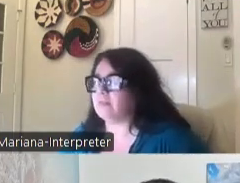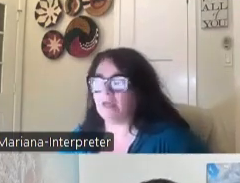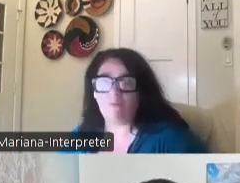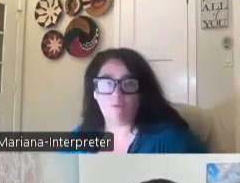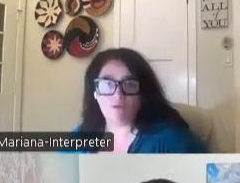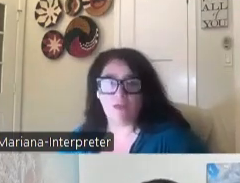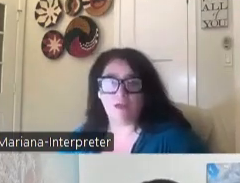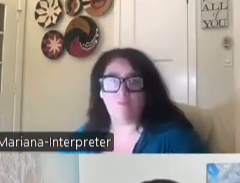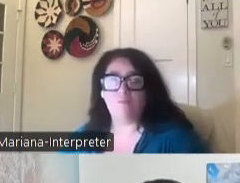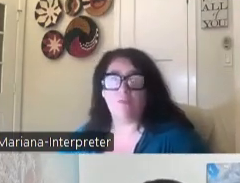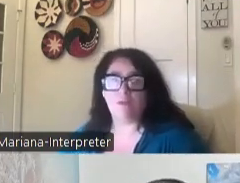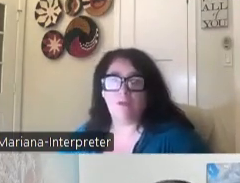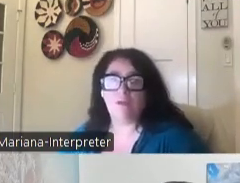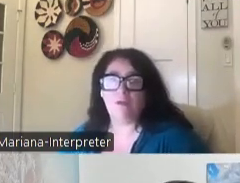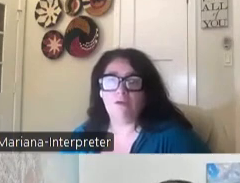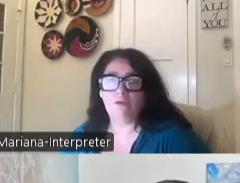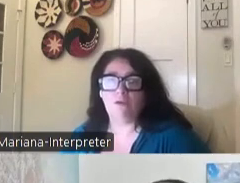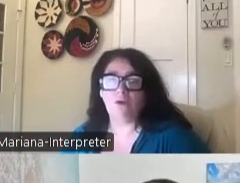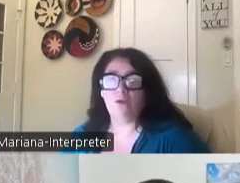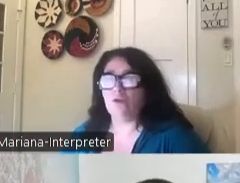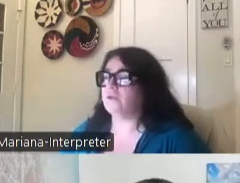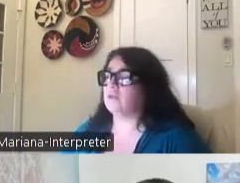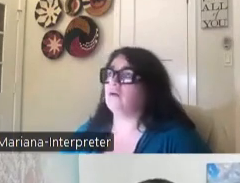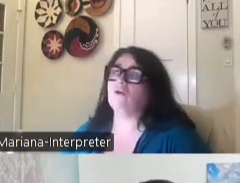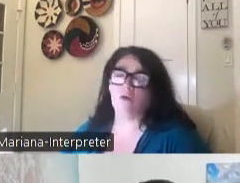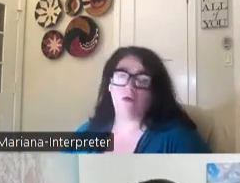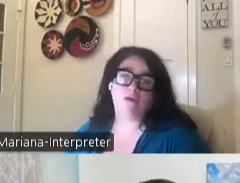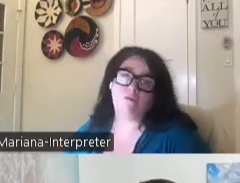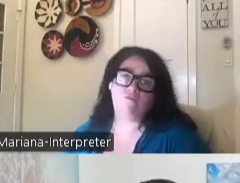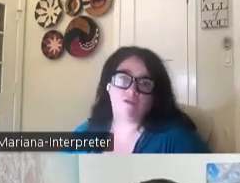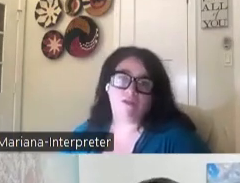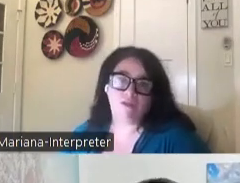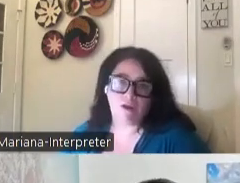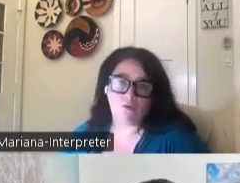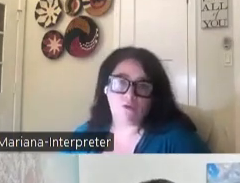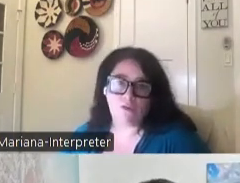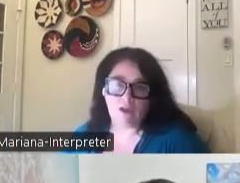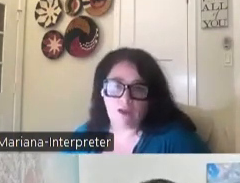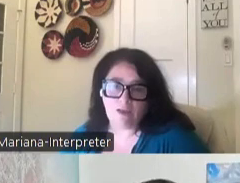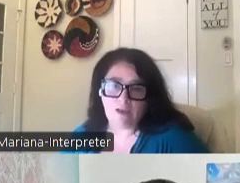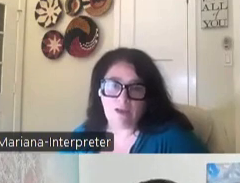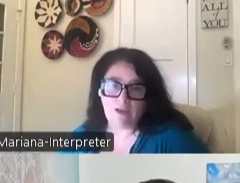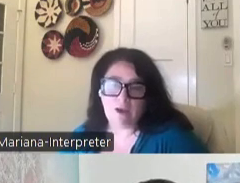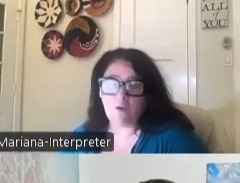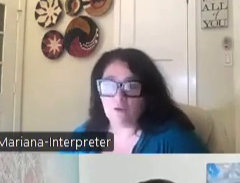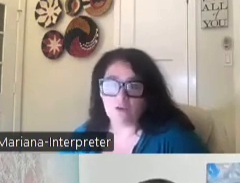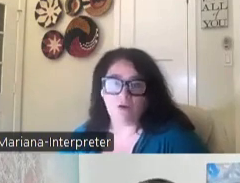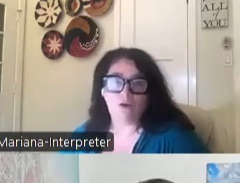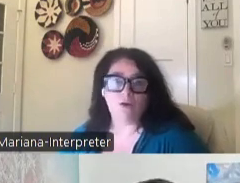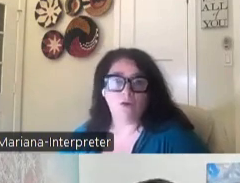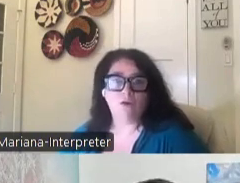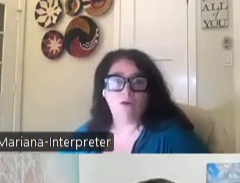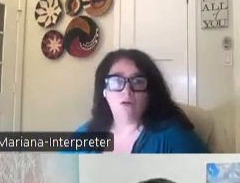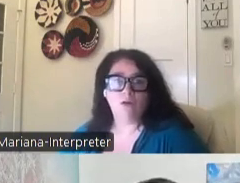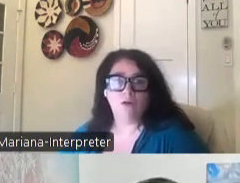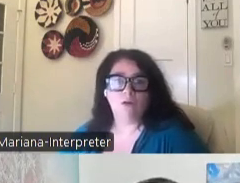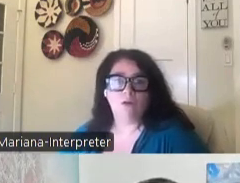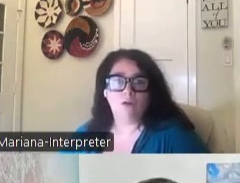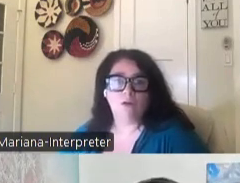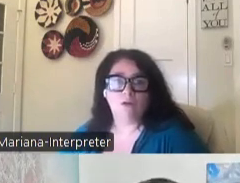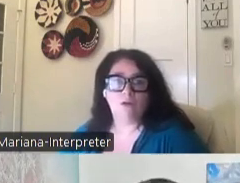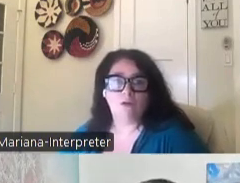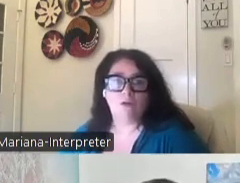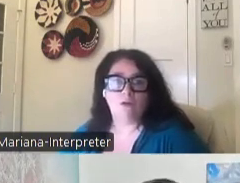of California's water supply, again, not so much of Sonoma's, but elsewhere in the state, that snowpack is critically important, and we will